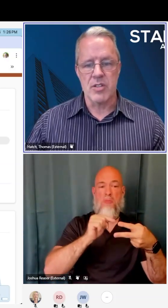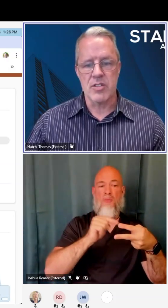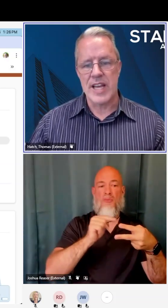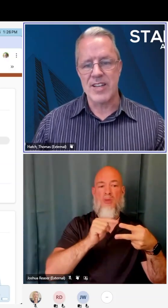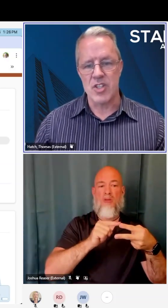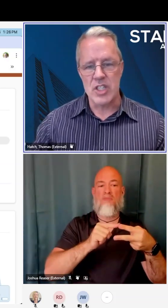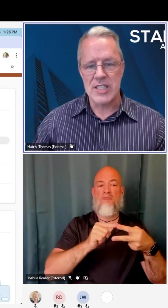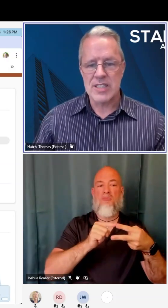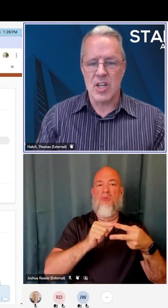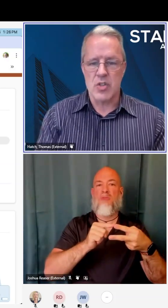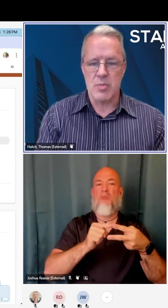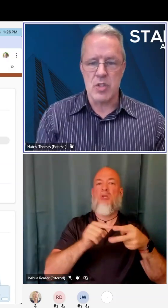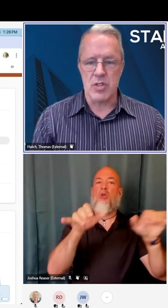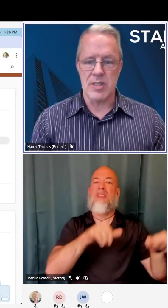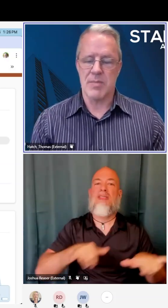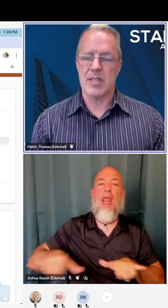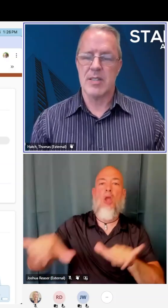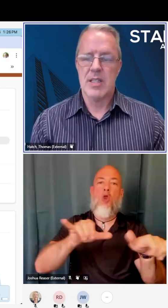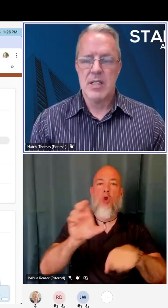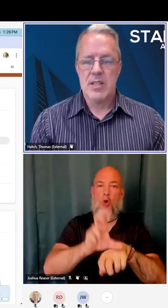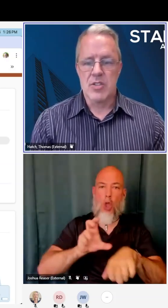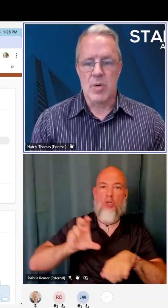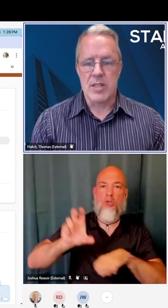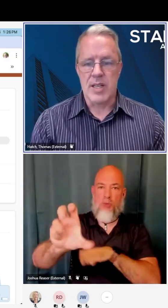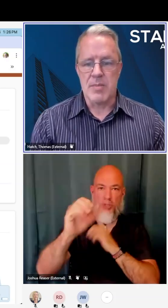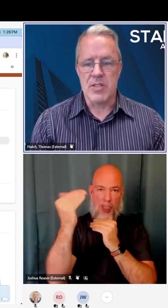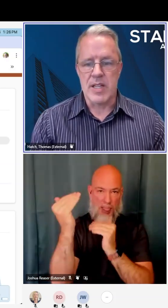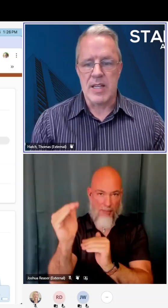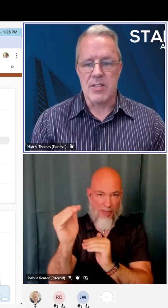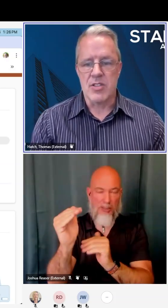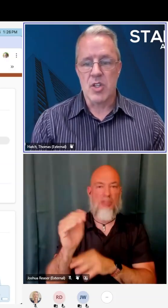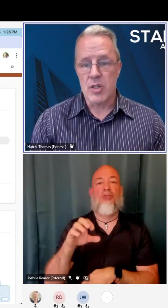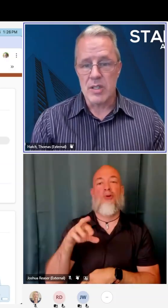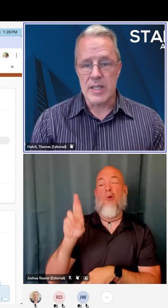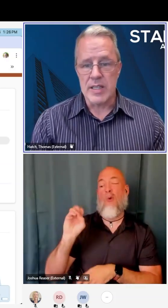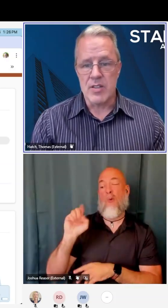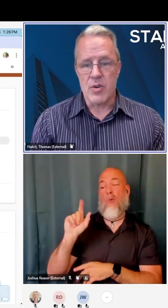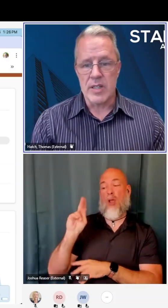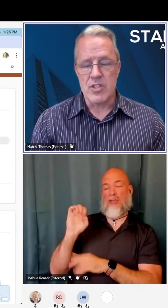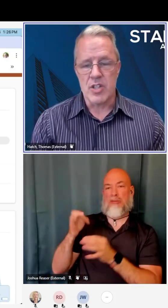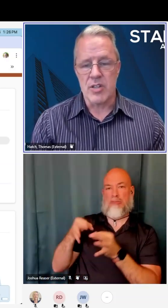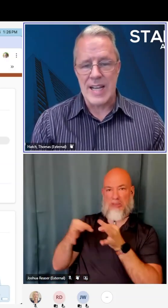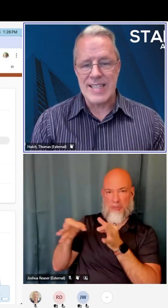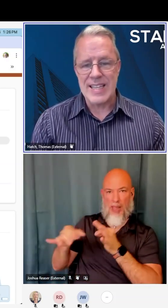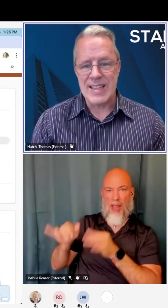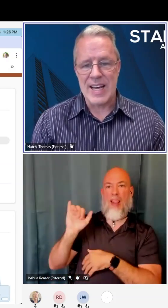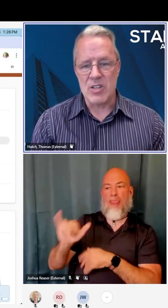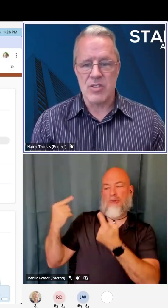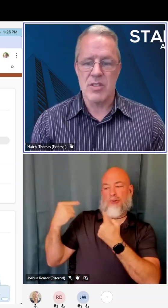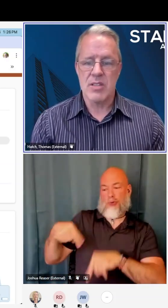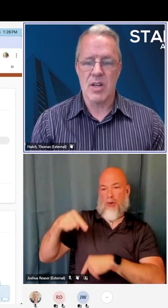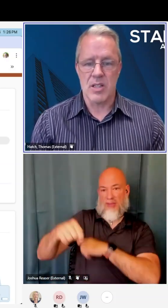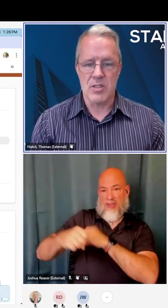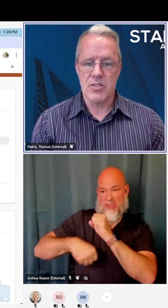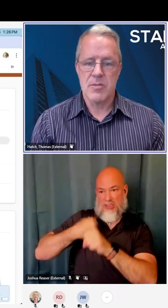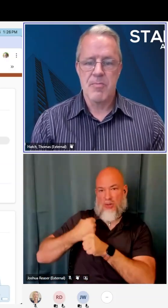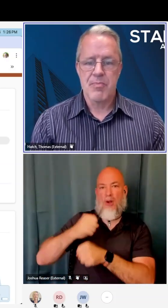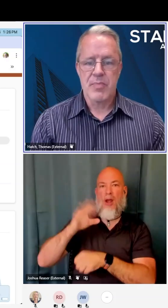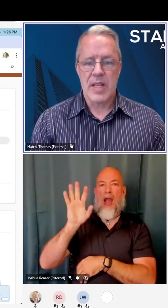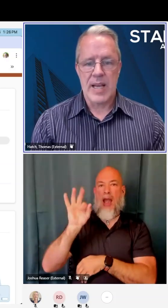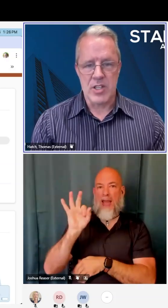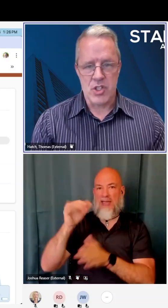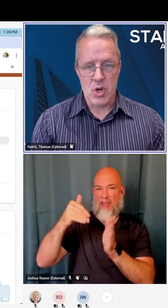standard contribution limit. So Roxanne mentioned that is currently during this year